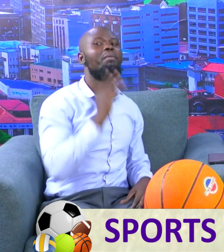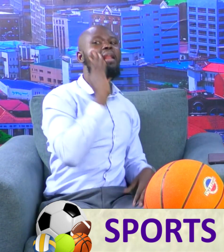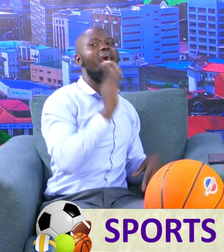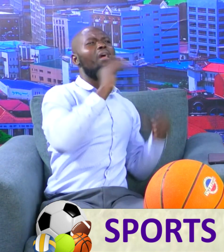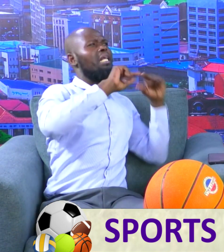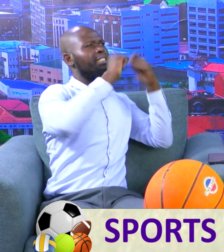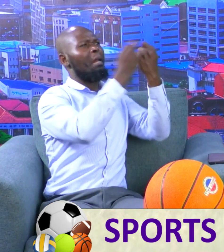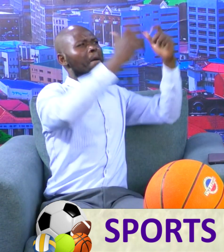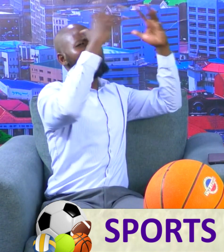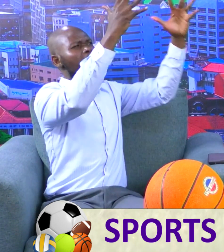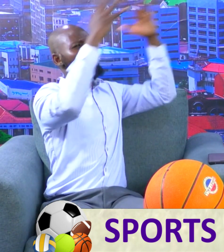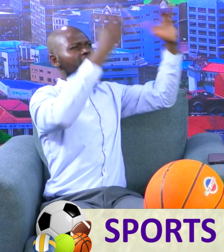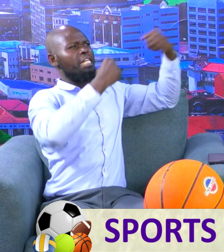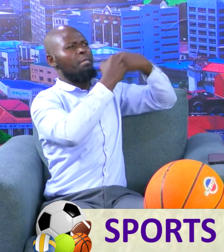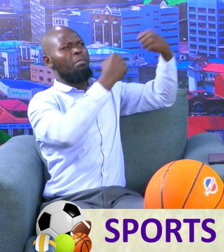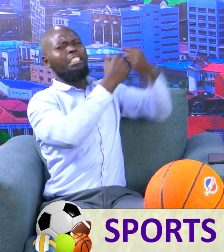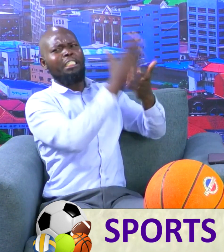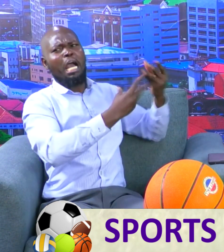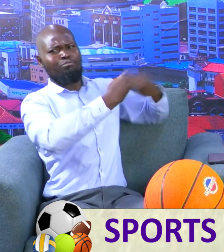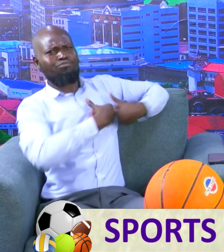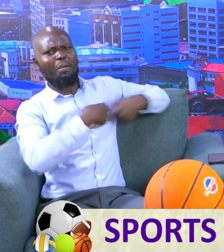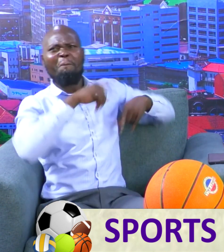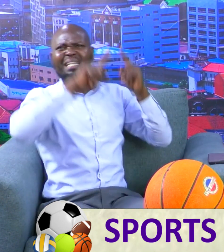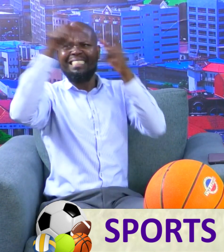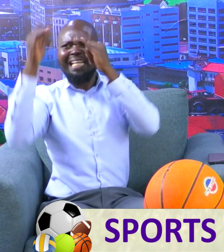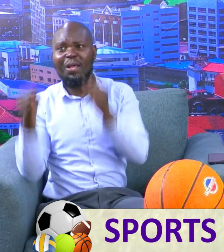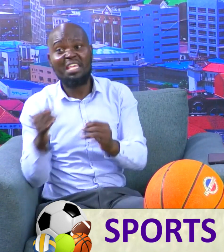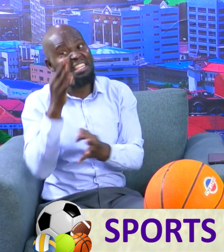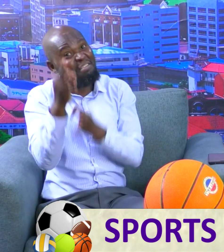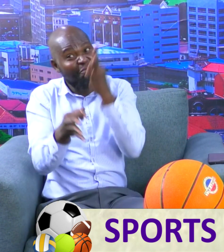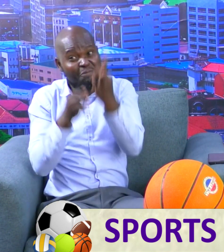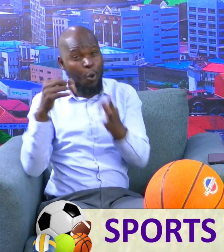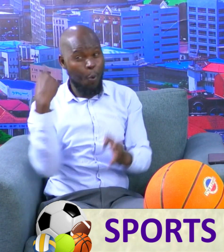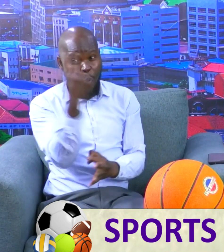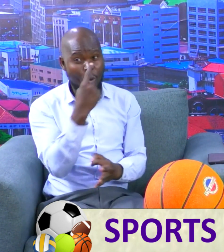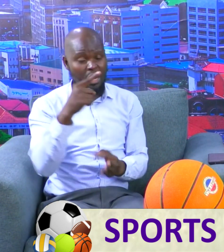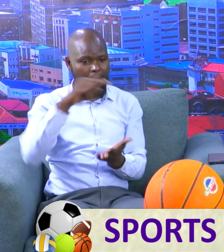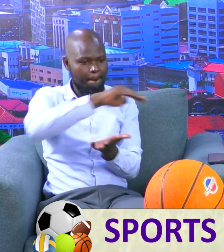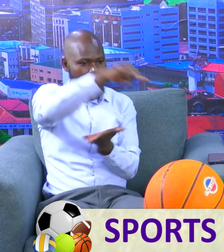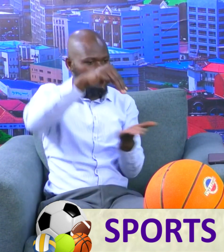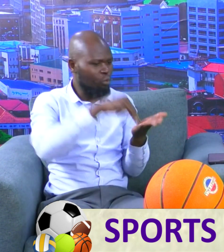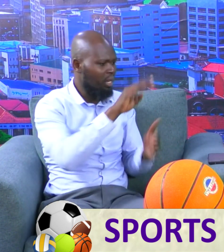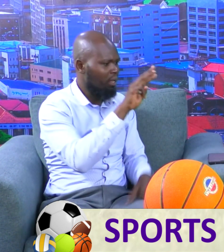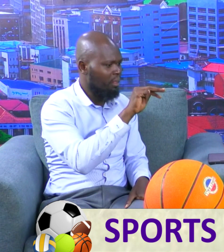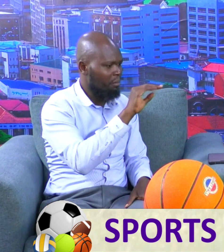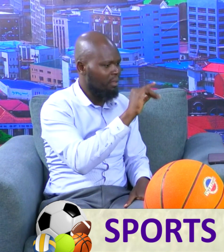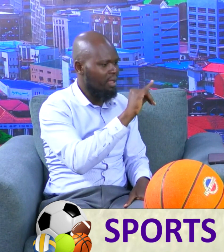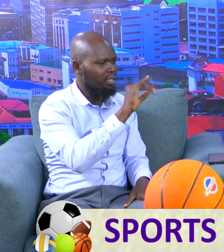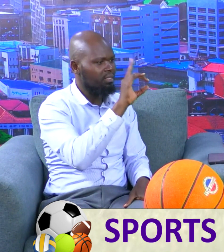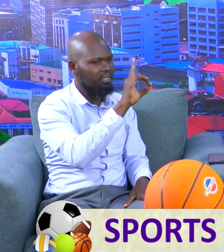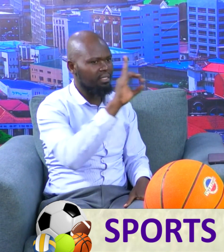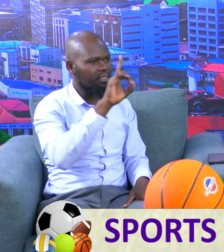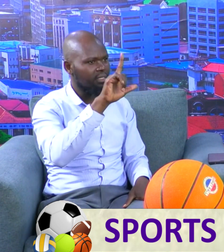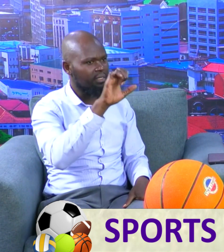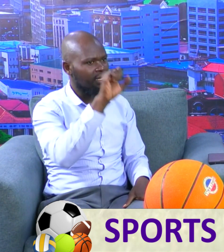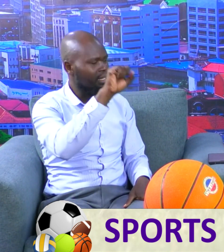So I feel like most of these teams don't have enough experience